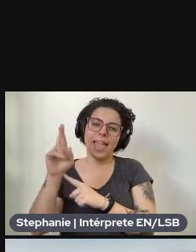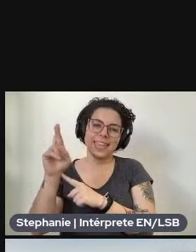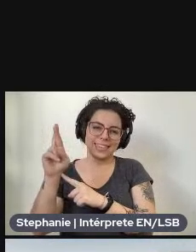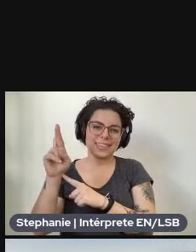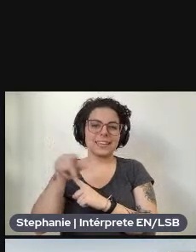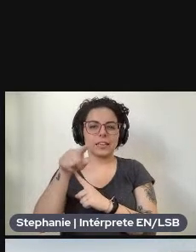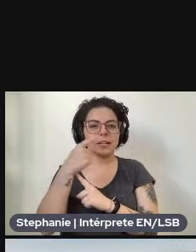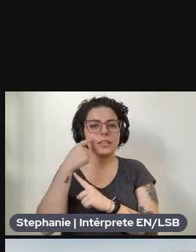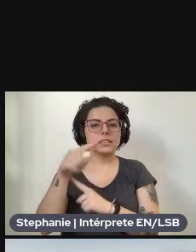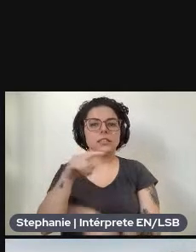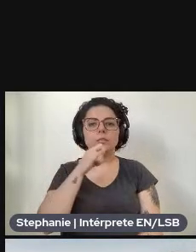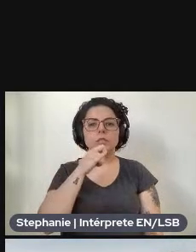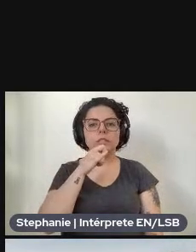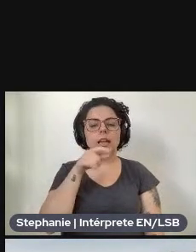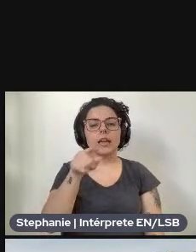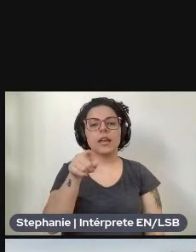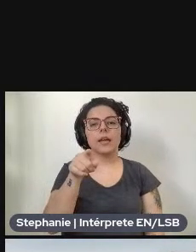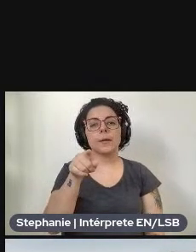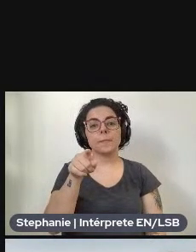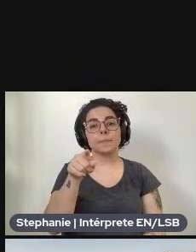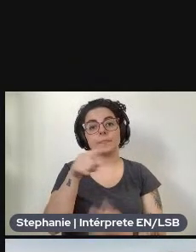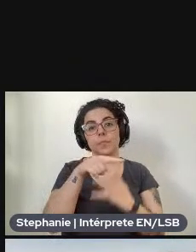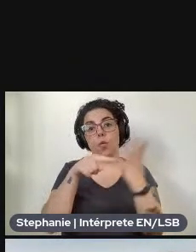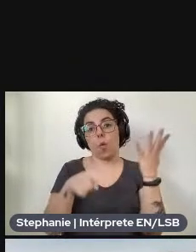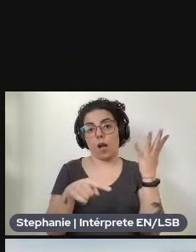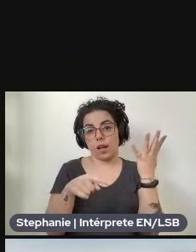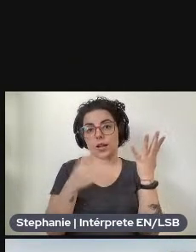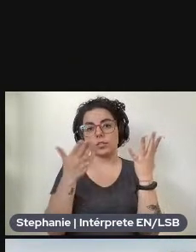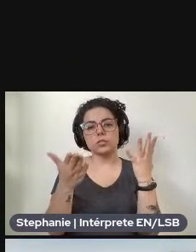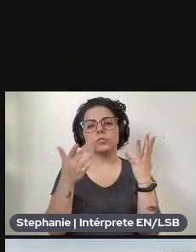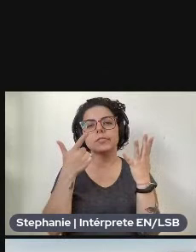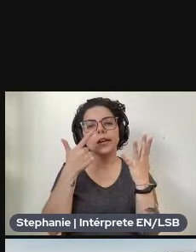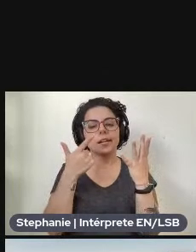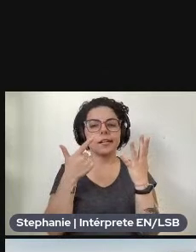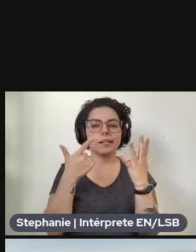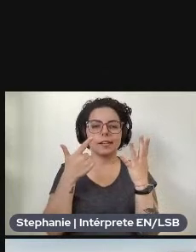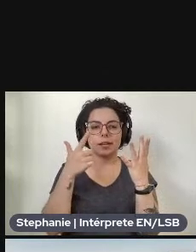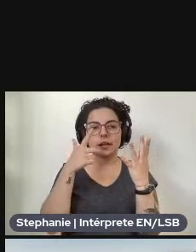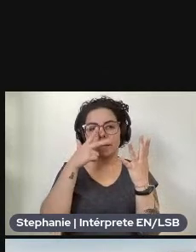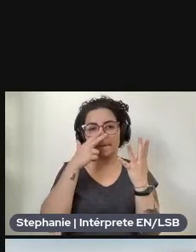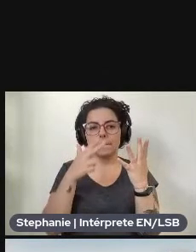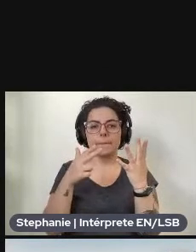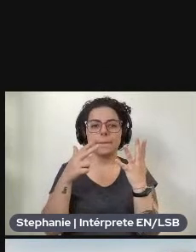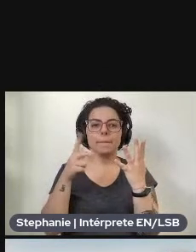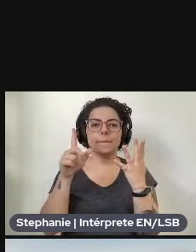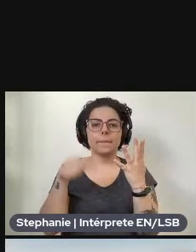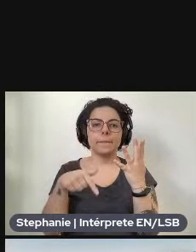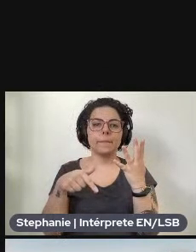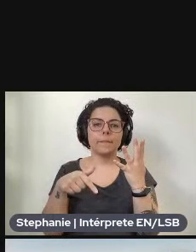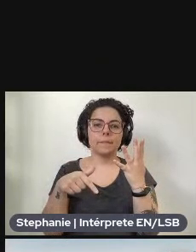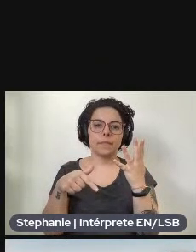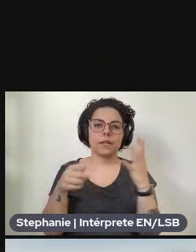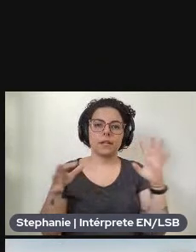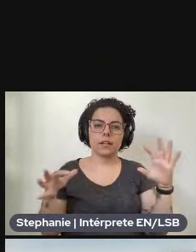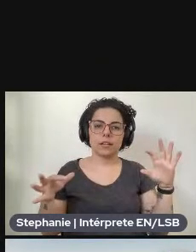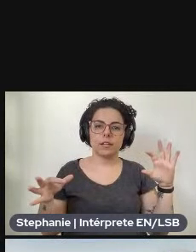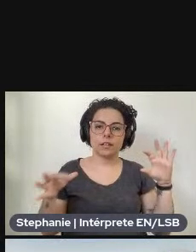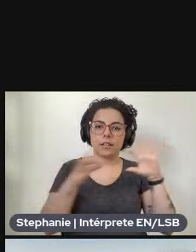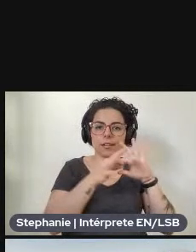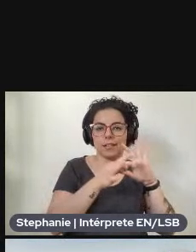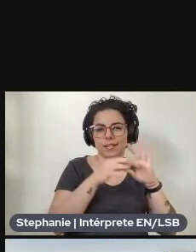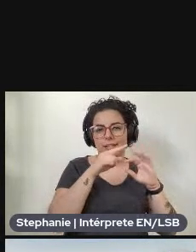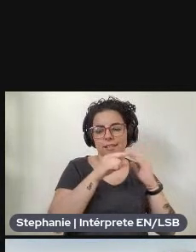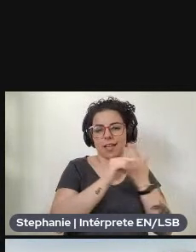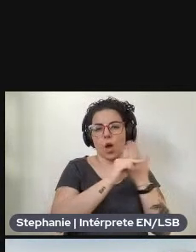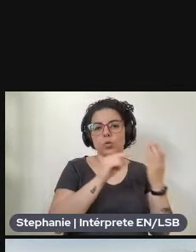least 4 of this set of verbs, they pertain to the larger domain of throw verbs. So we have echar in